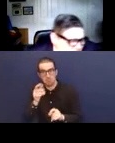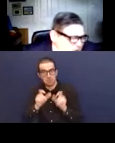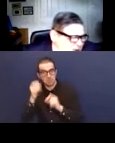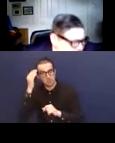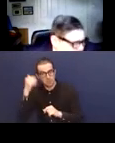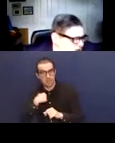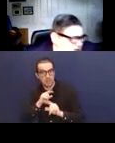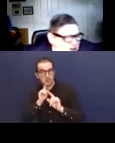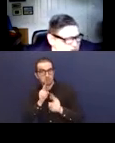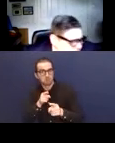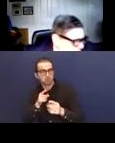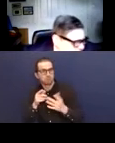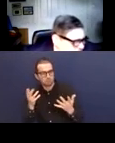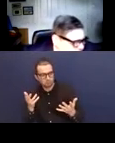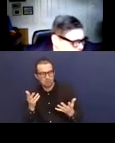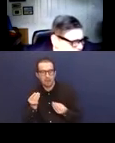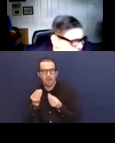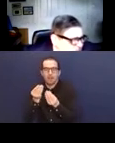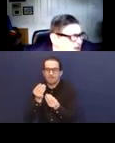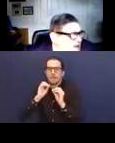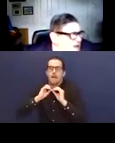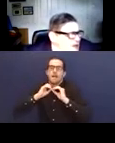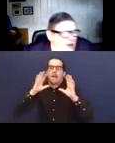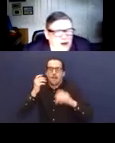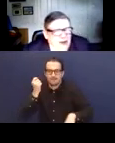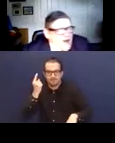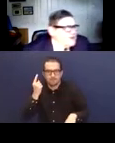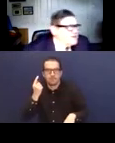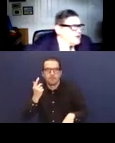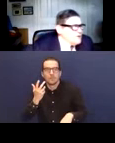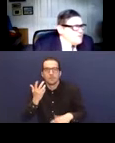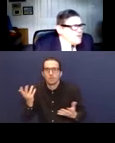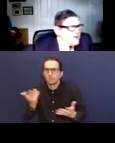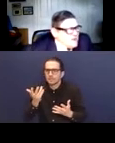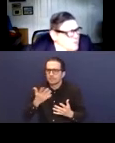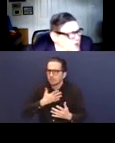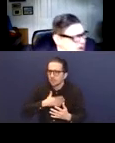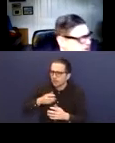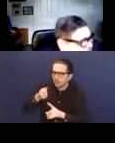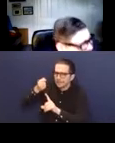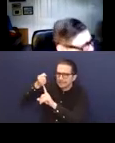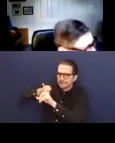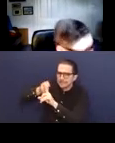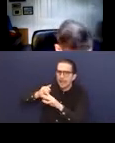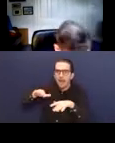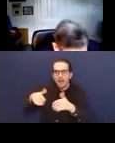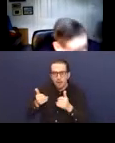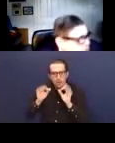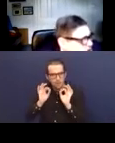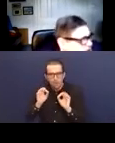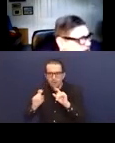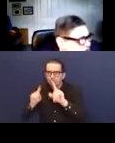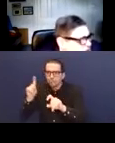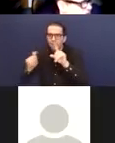that government and other agencies do and censuses. Okay, so we're now on to the second activity